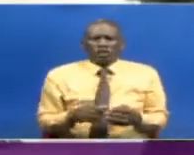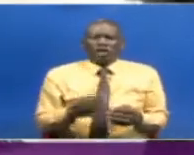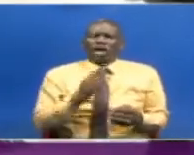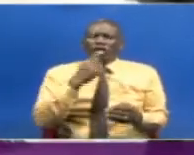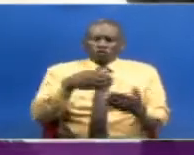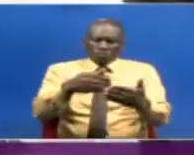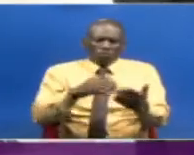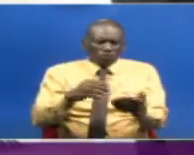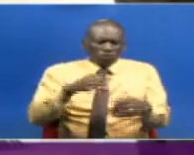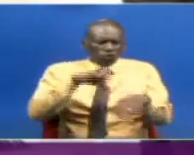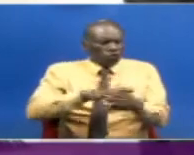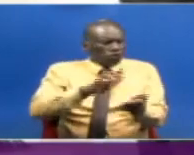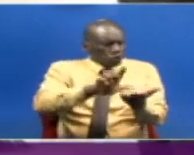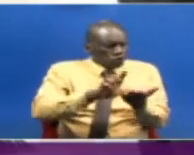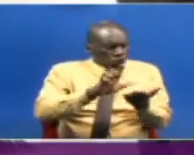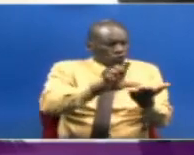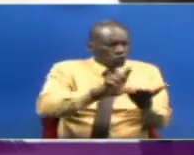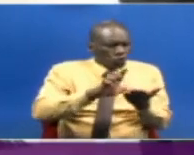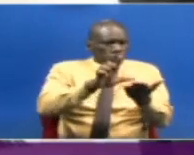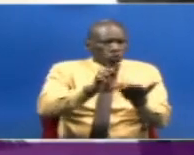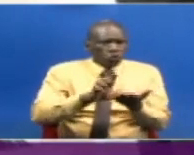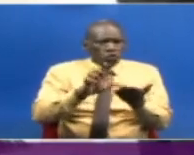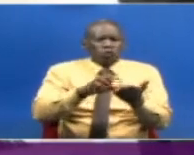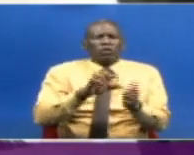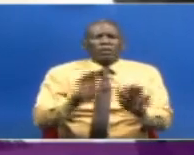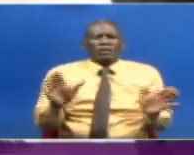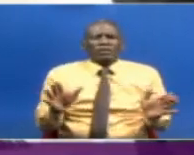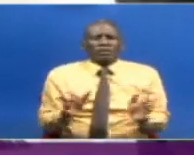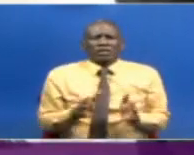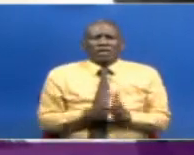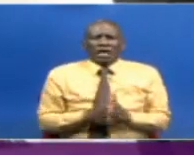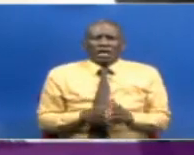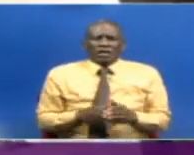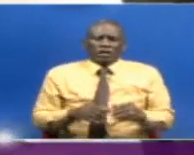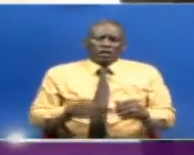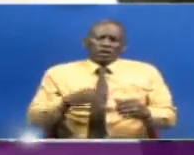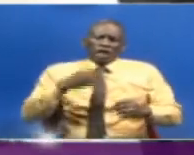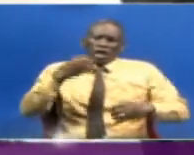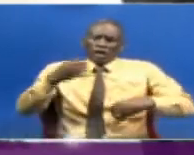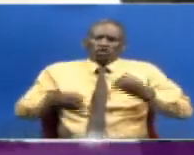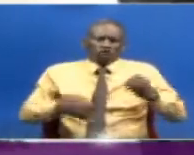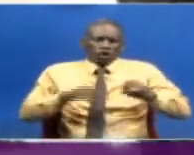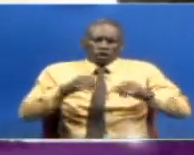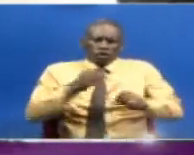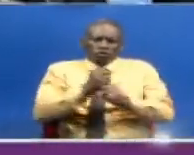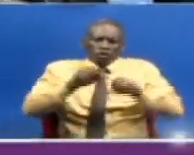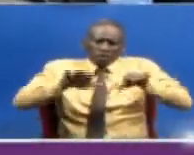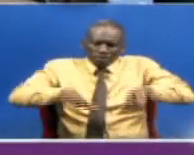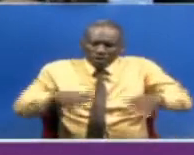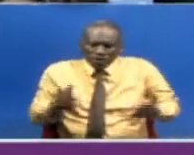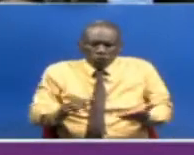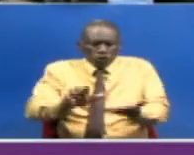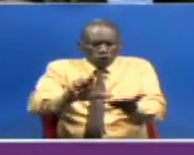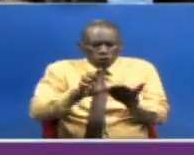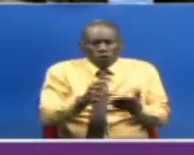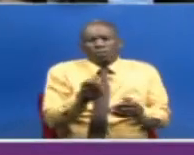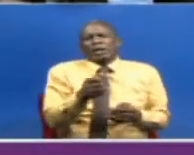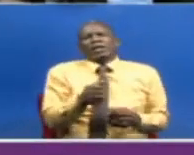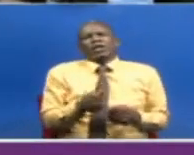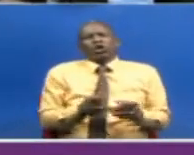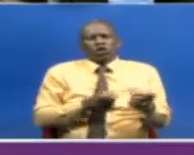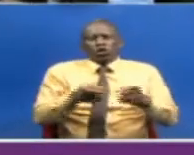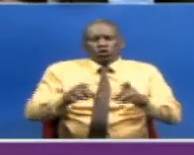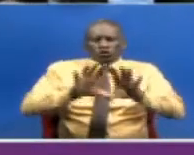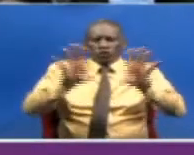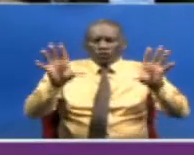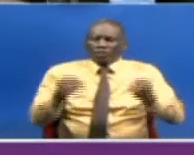borrowing and partying with borrowed money. That is why we are where we are. The Controller of Budget also faulted